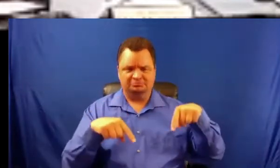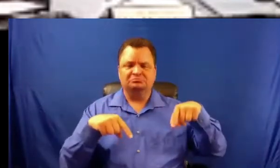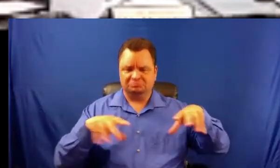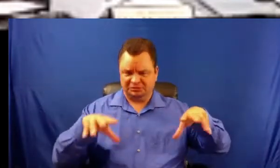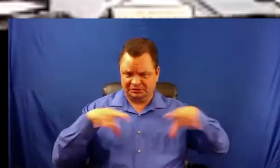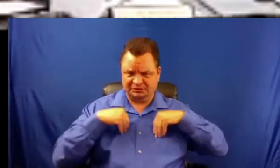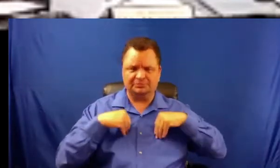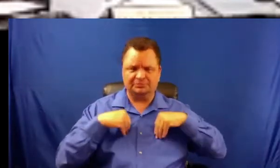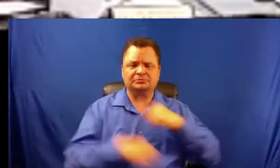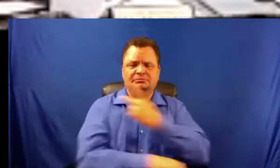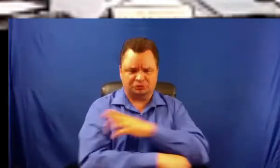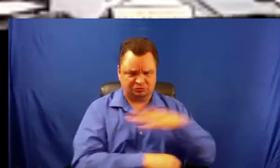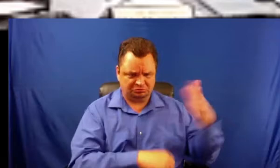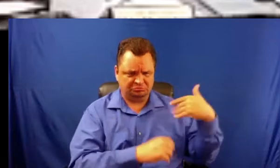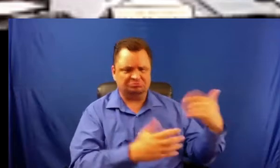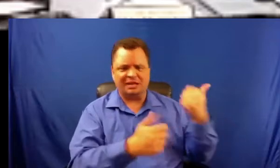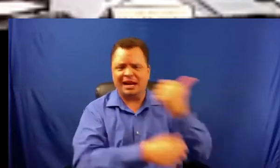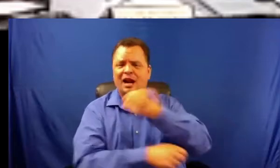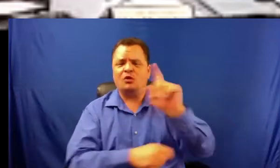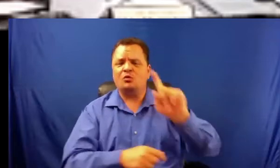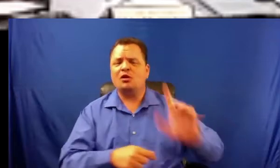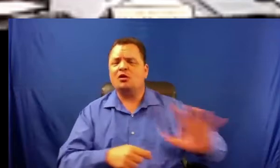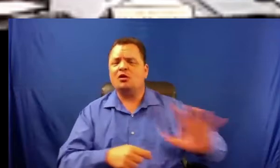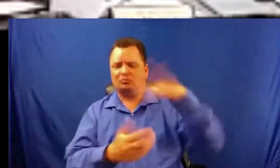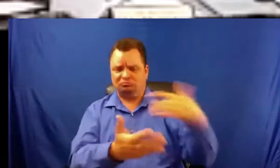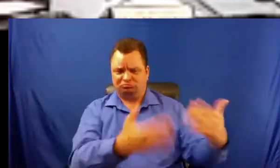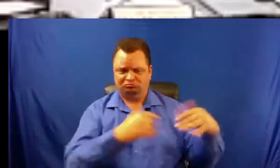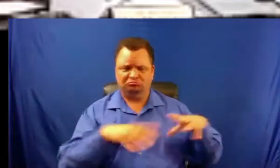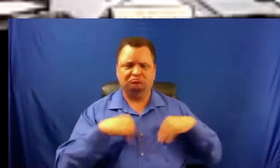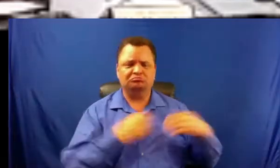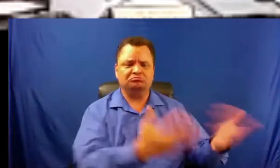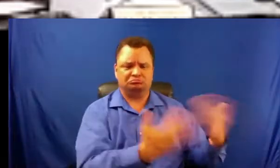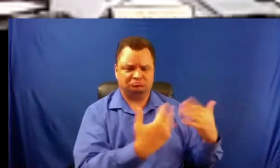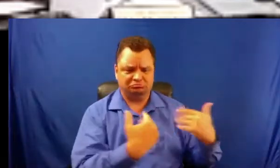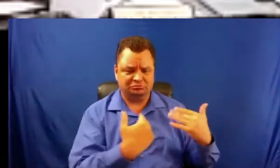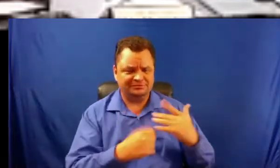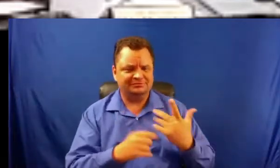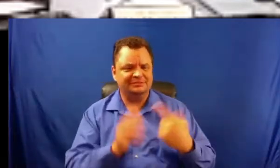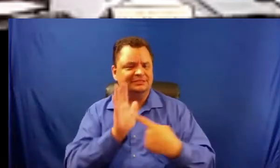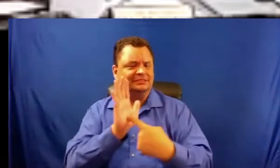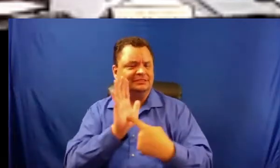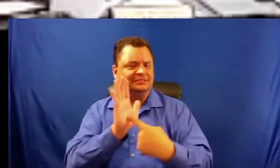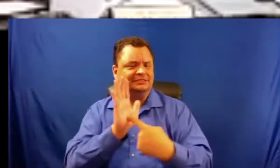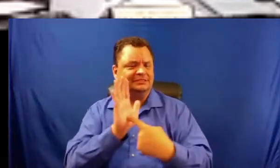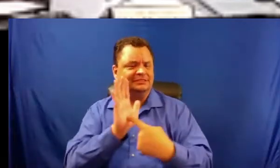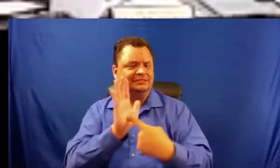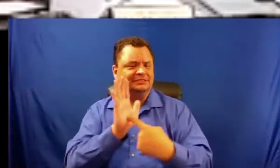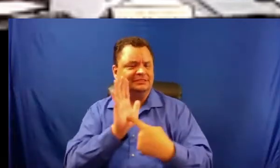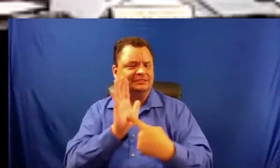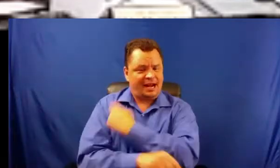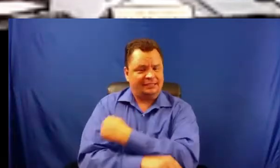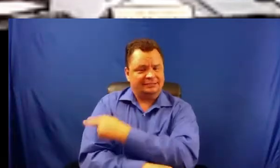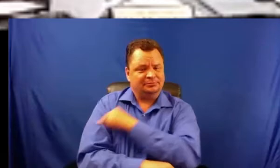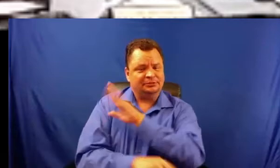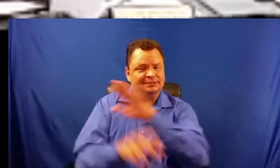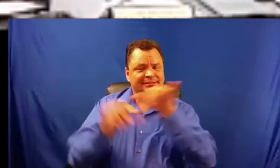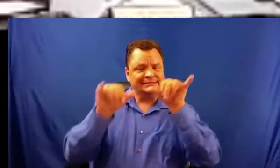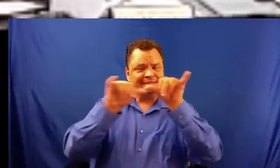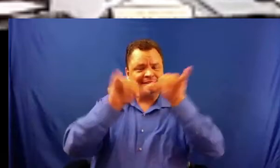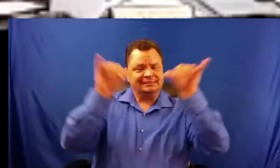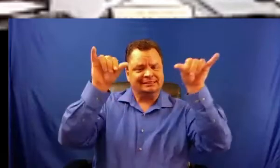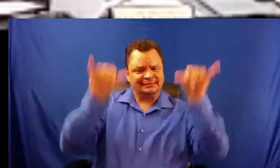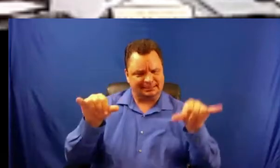fairly simple example of how we utilize a system to make sure that we're being